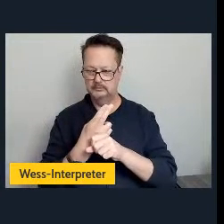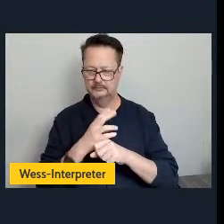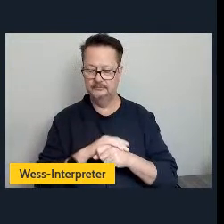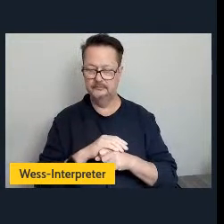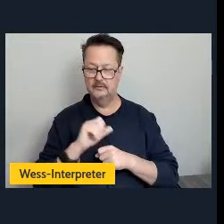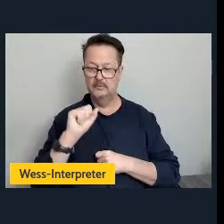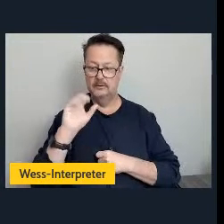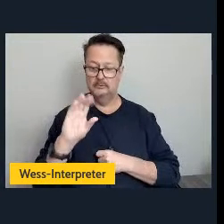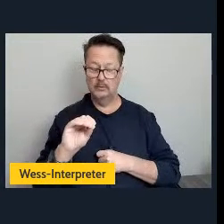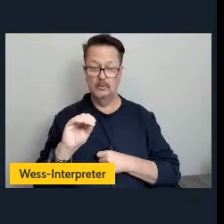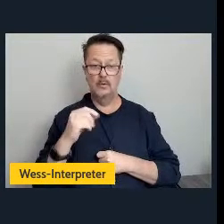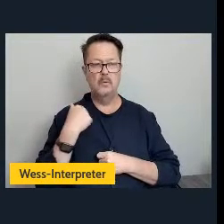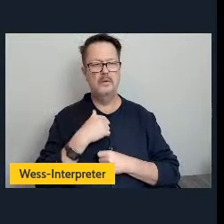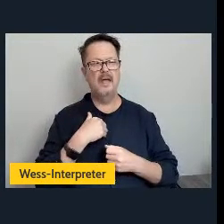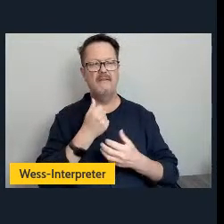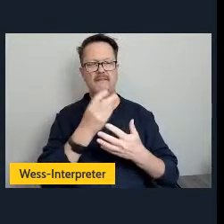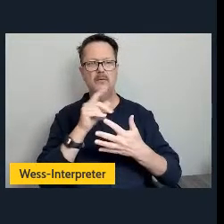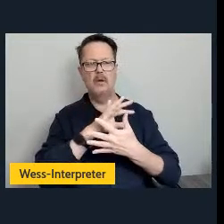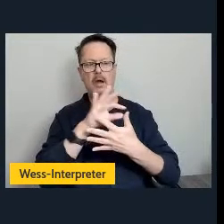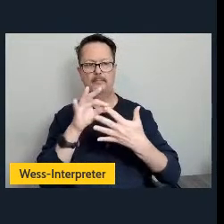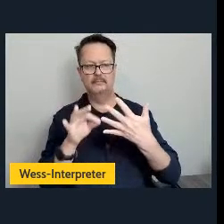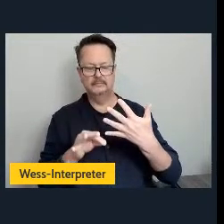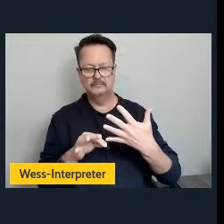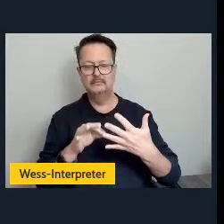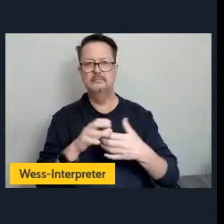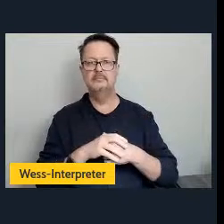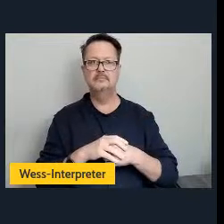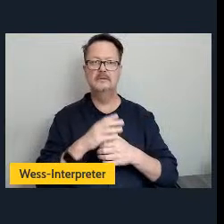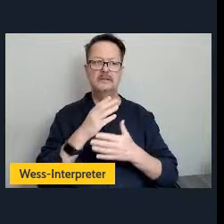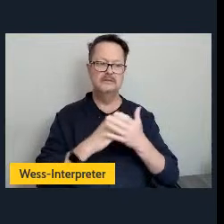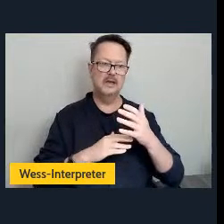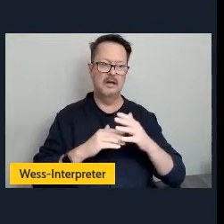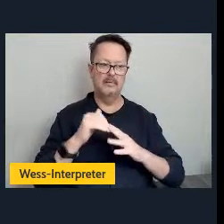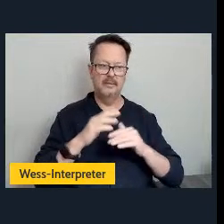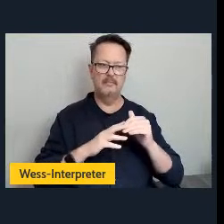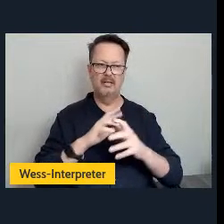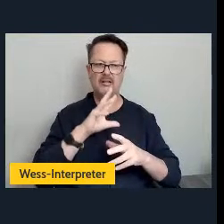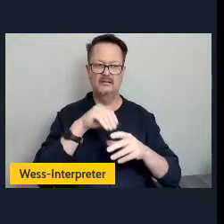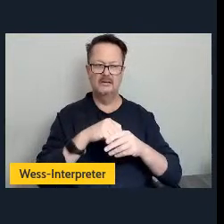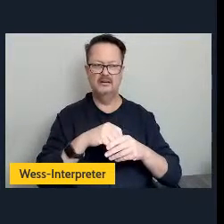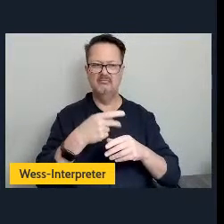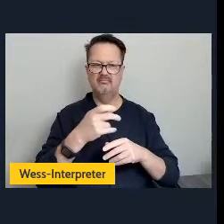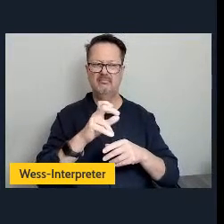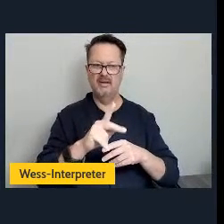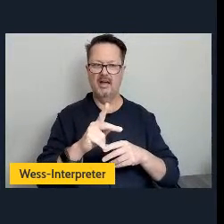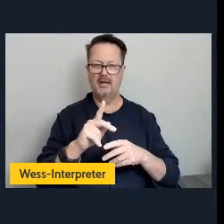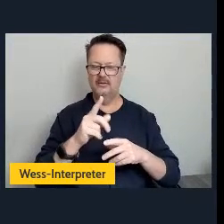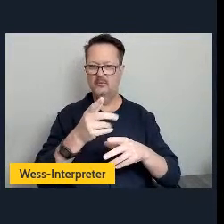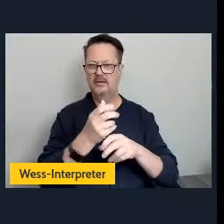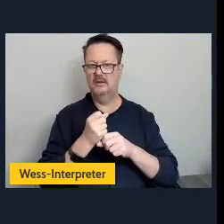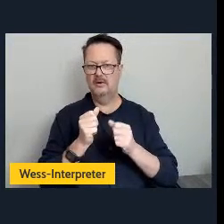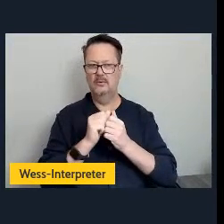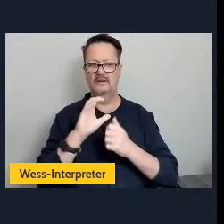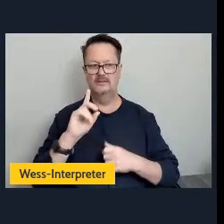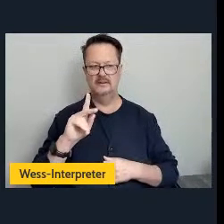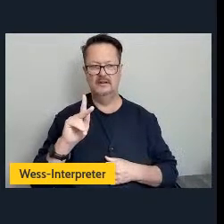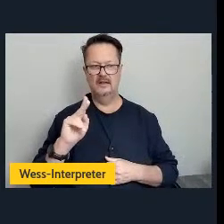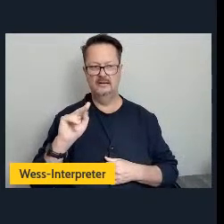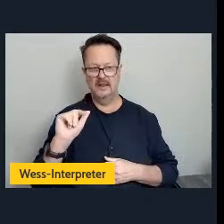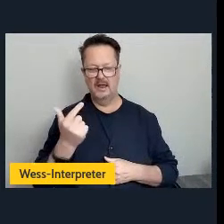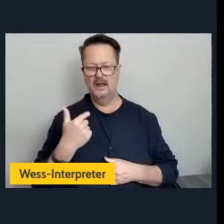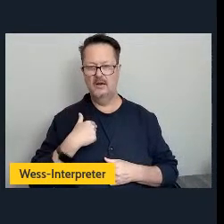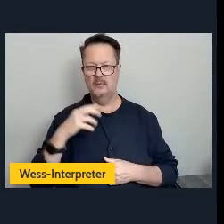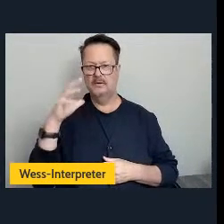So we have a couple options to choose from, some of the built-in packs that come with CDK-nag. For this example, we're going to assume our customer wants the